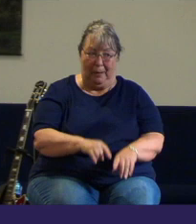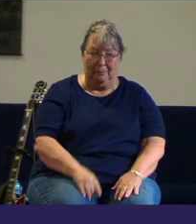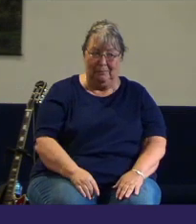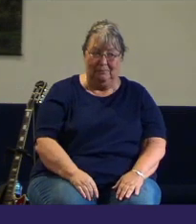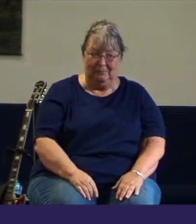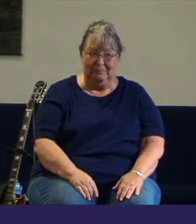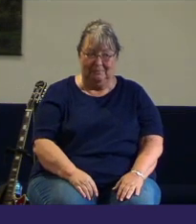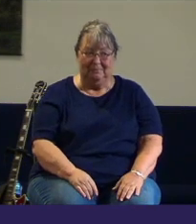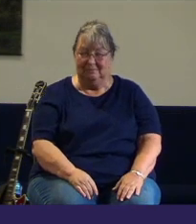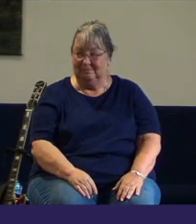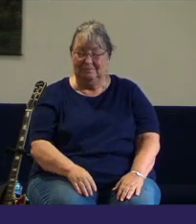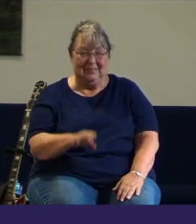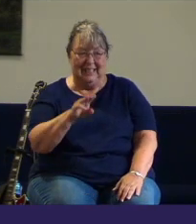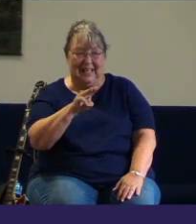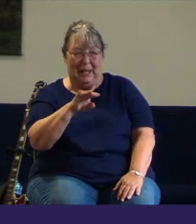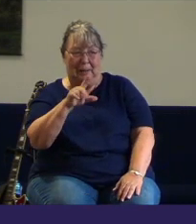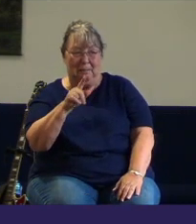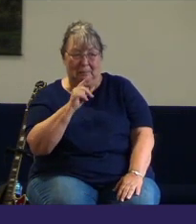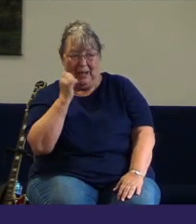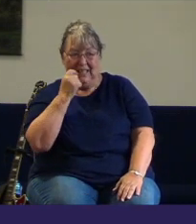Mike is there like, if he only knew.